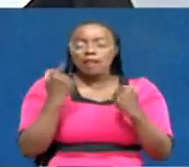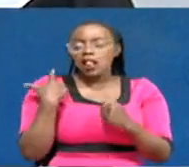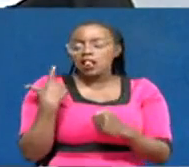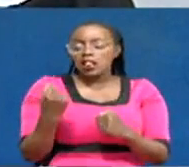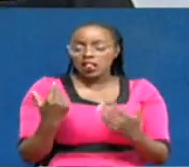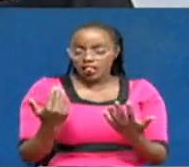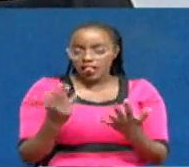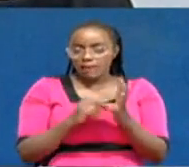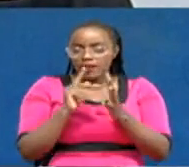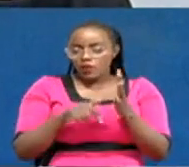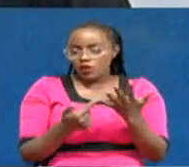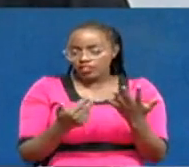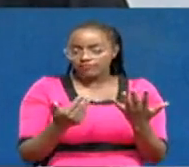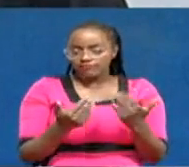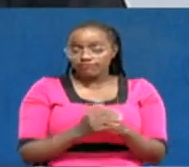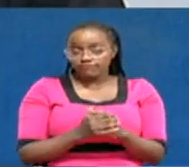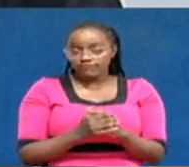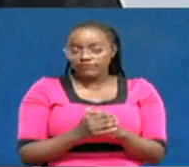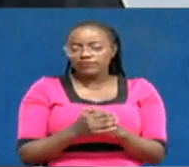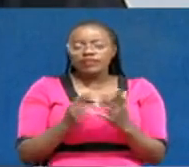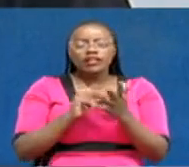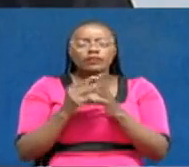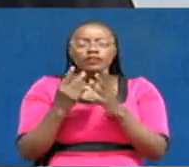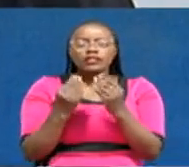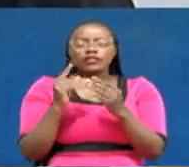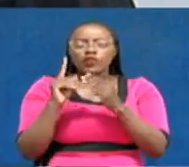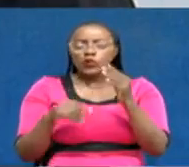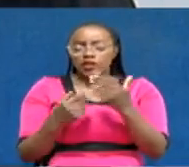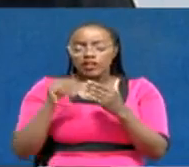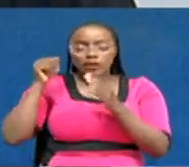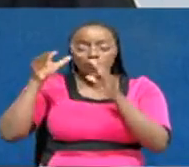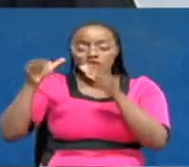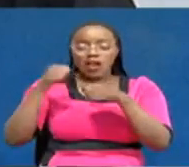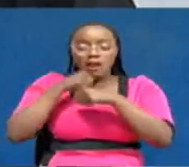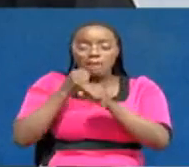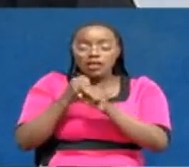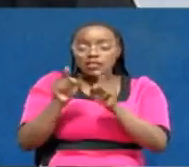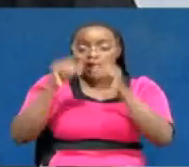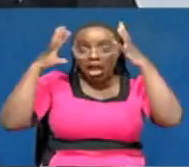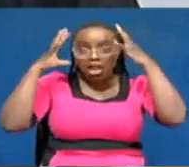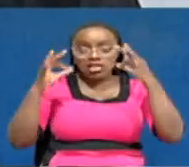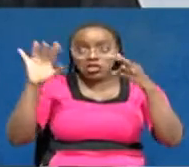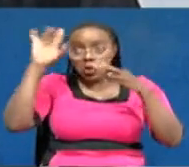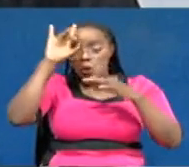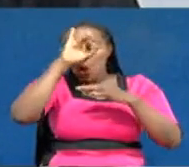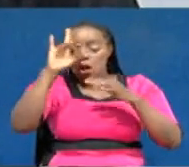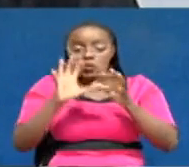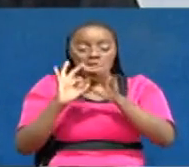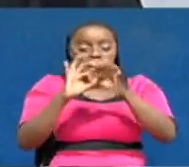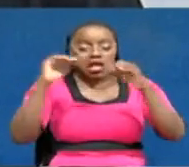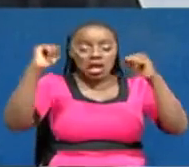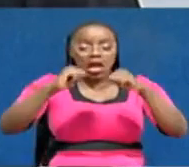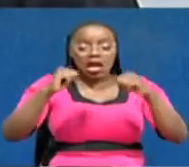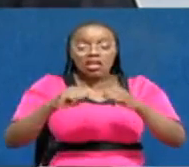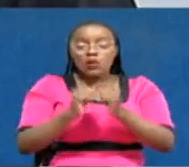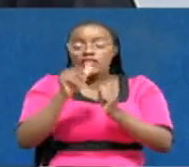lately. So this is what this means. It means that a party leader cannot make a unilateral decision to enter into an